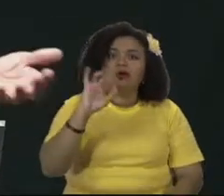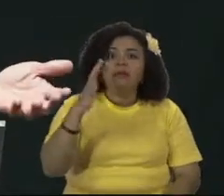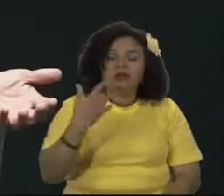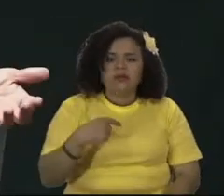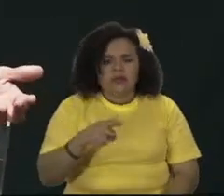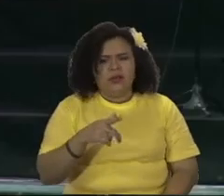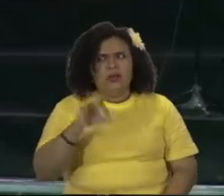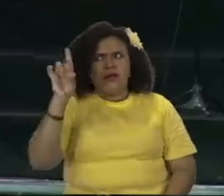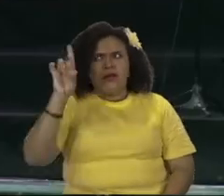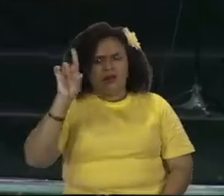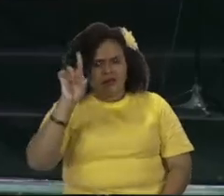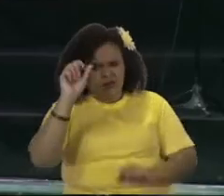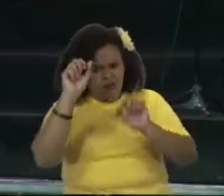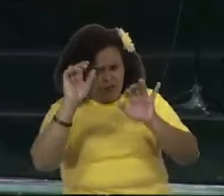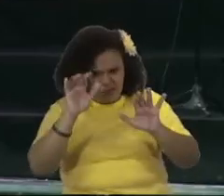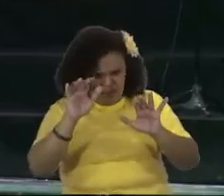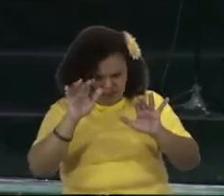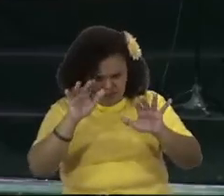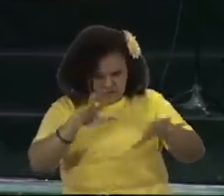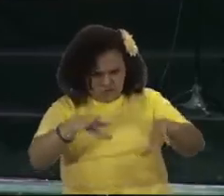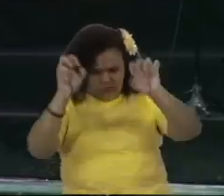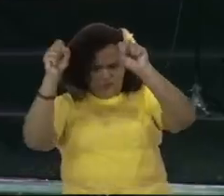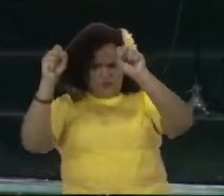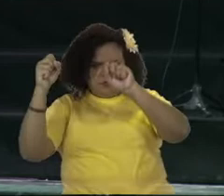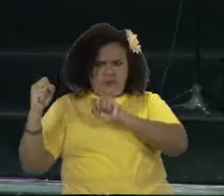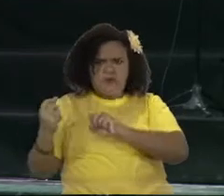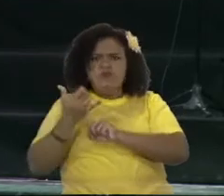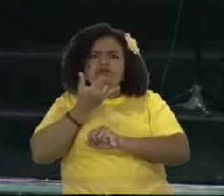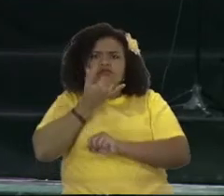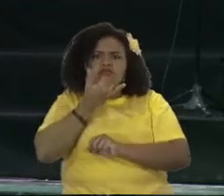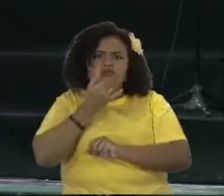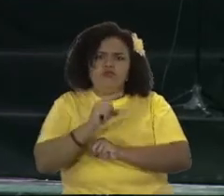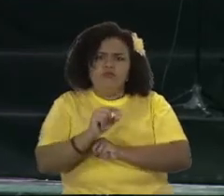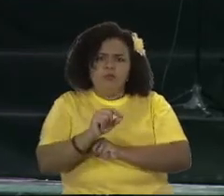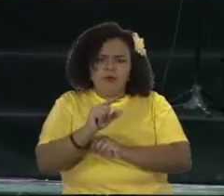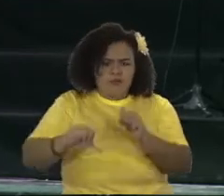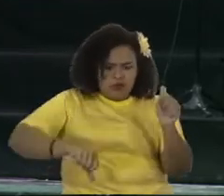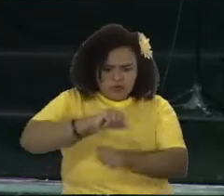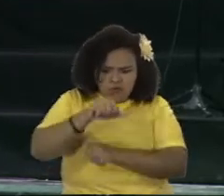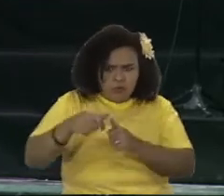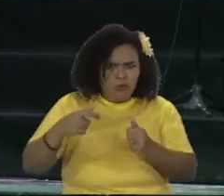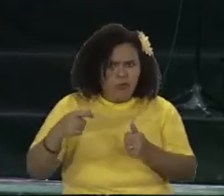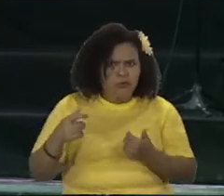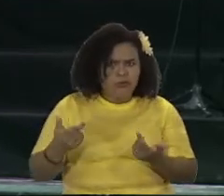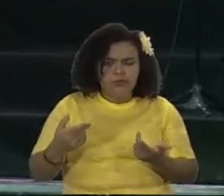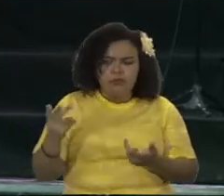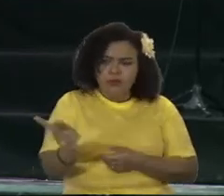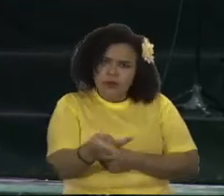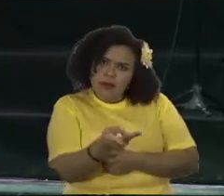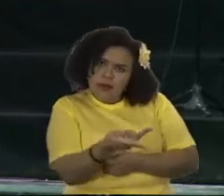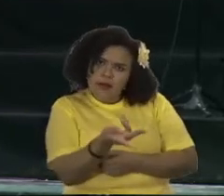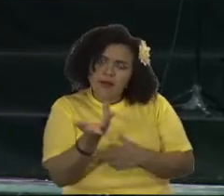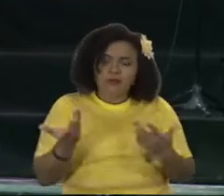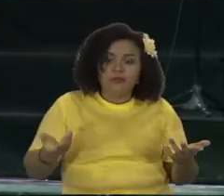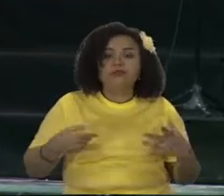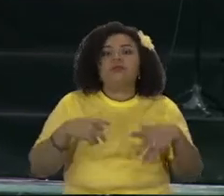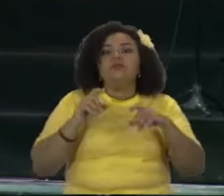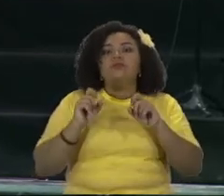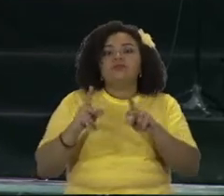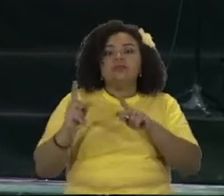not church anymore. If you take it out, it's not a church anymore. And God gave us the